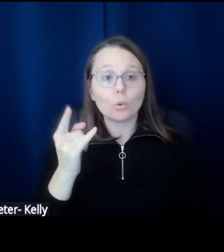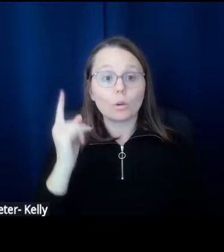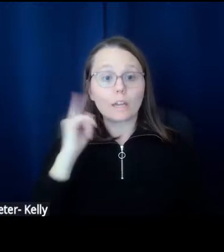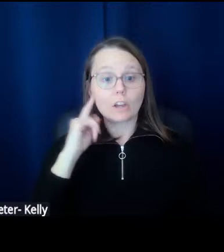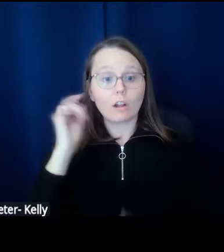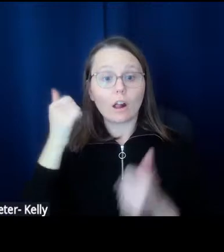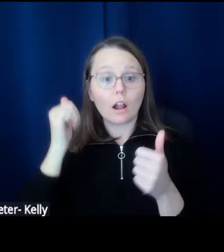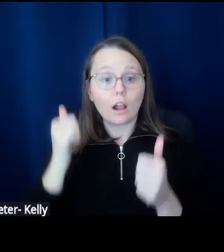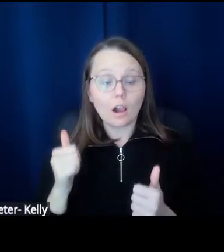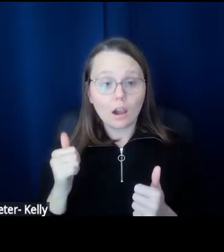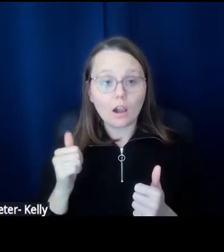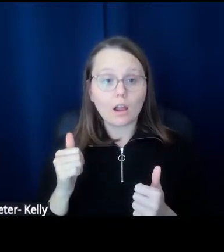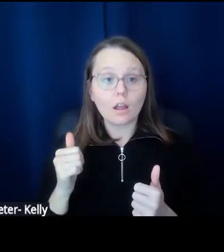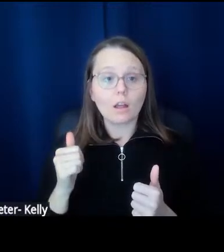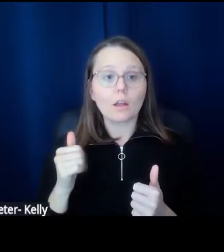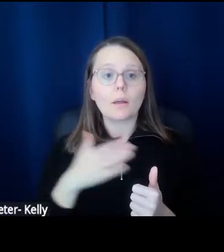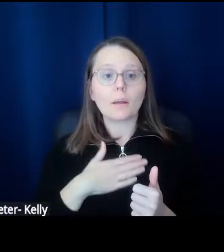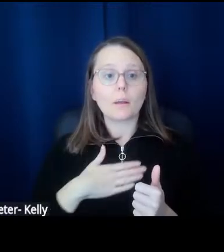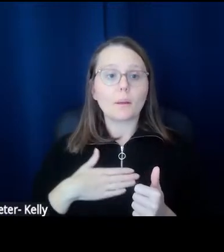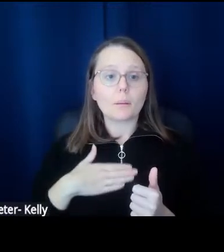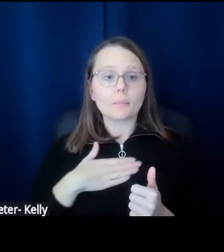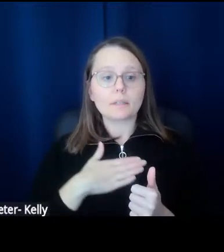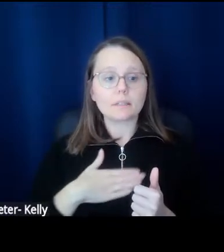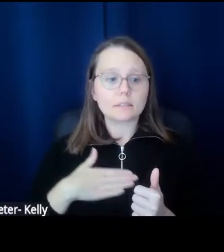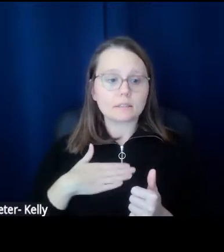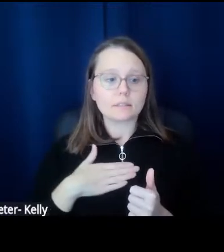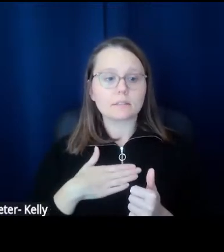take this surgery.